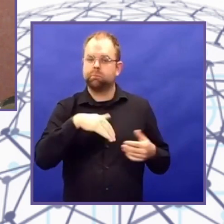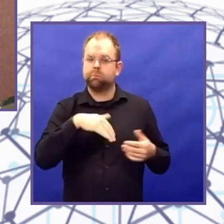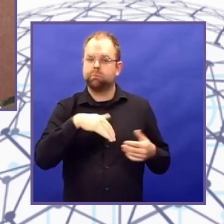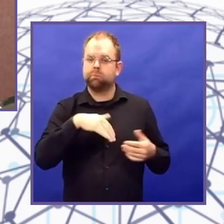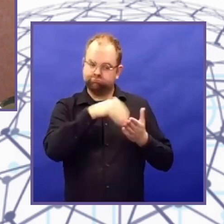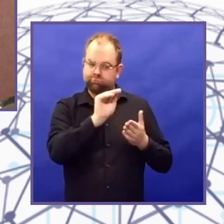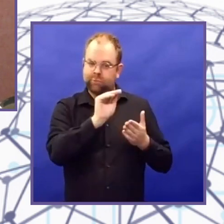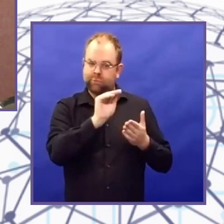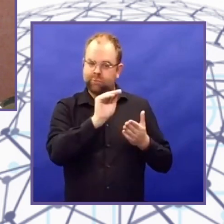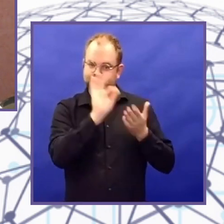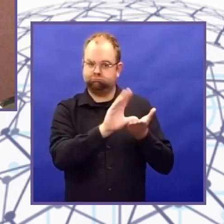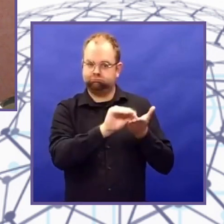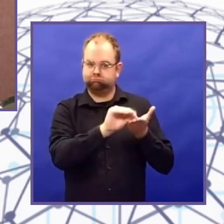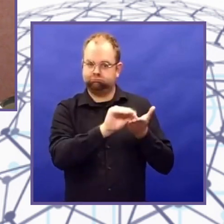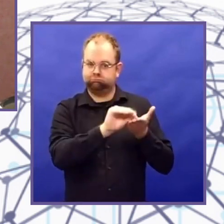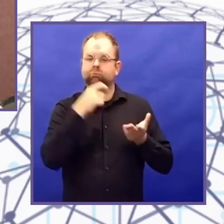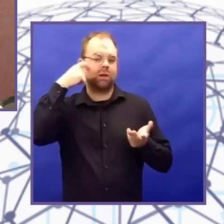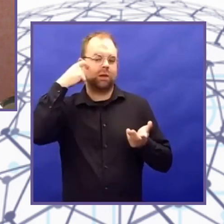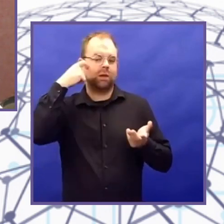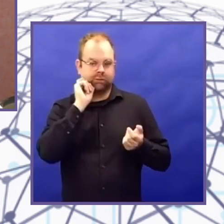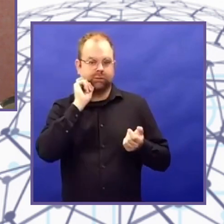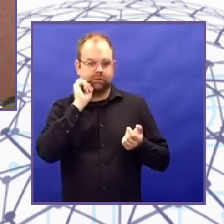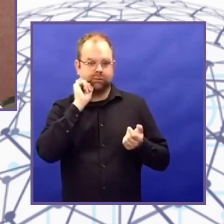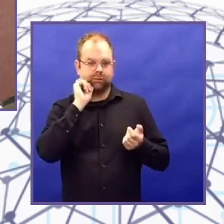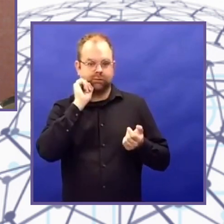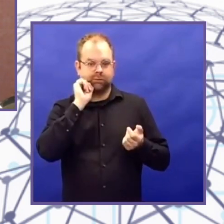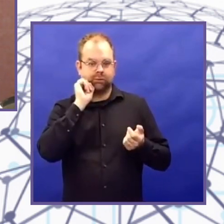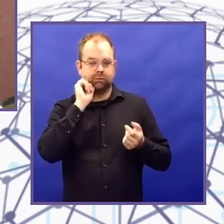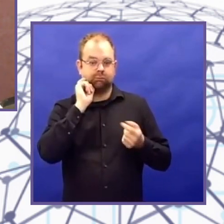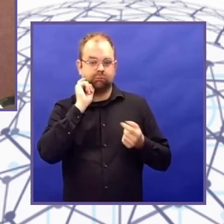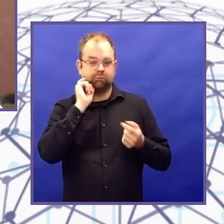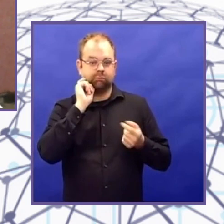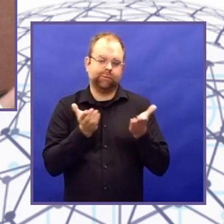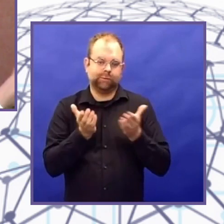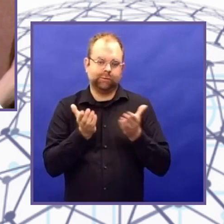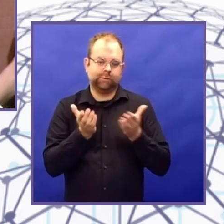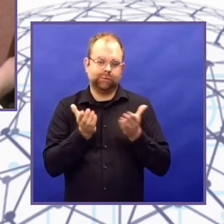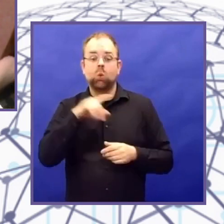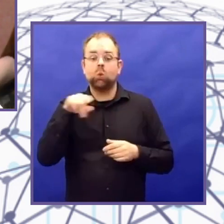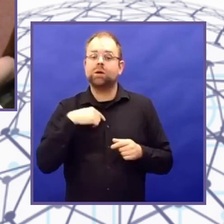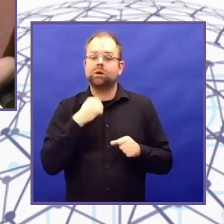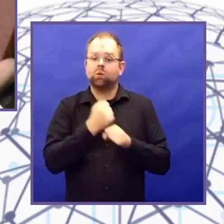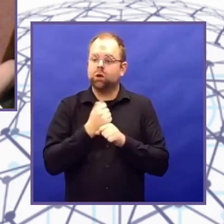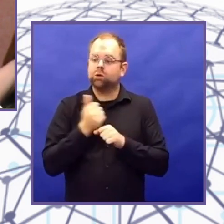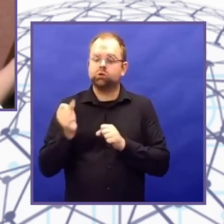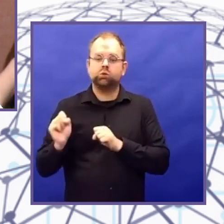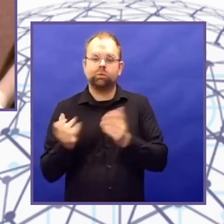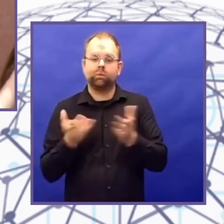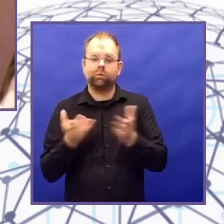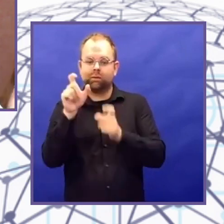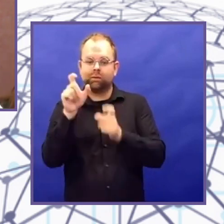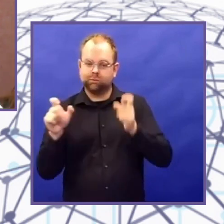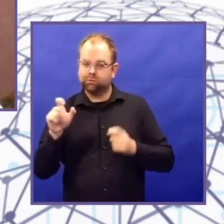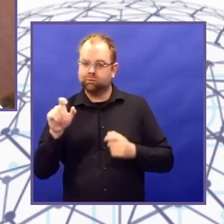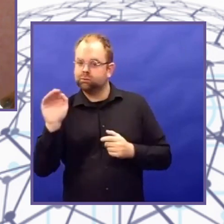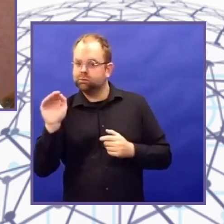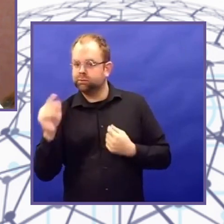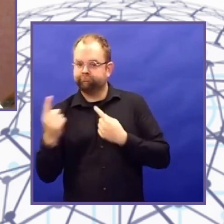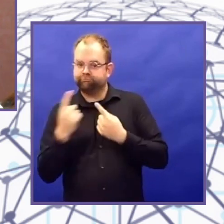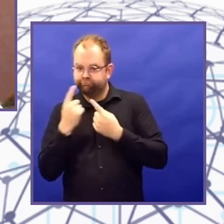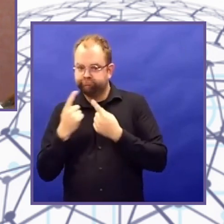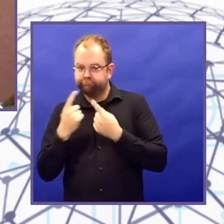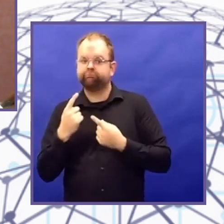to ignite innovation, to support provision models that work, and to introduce optimal products into the market